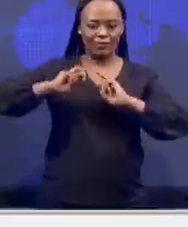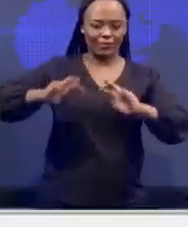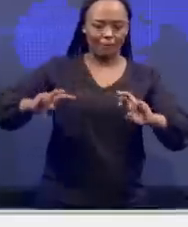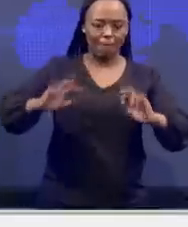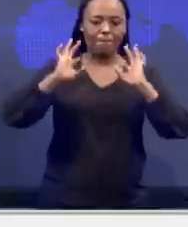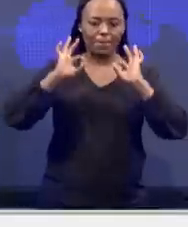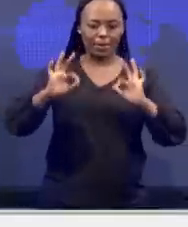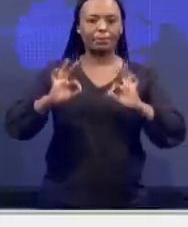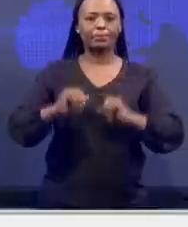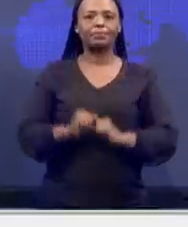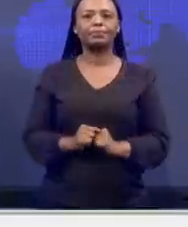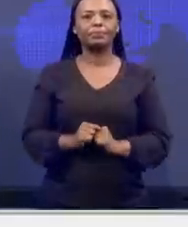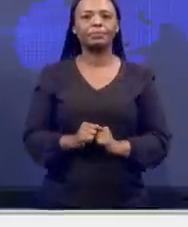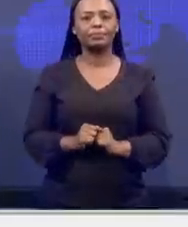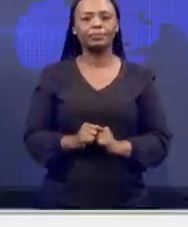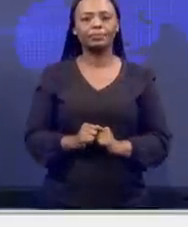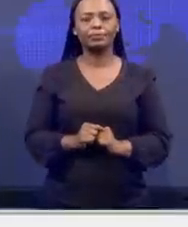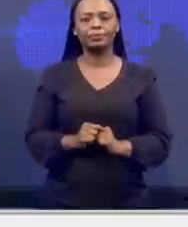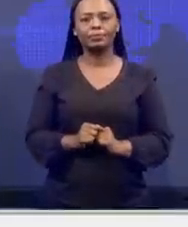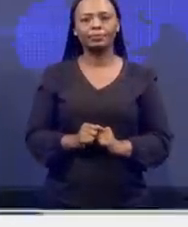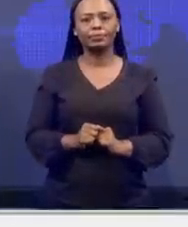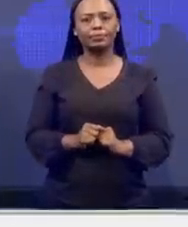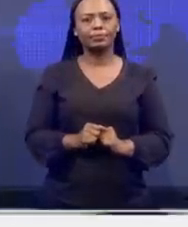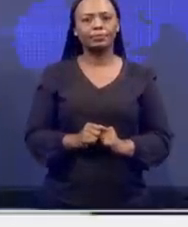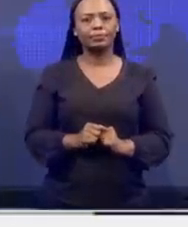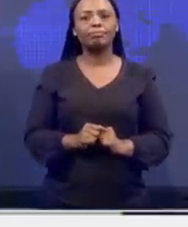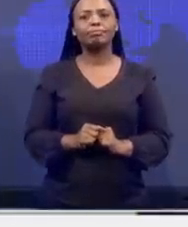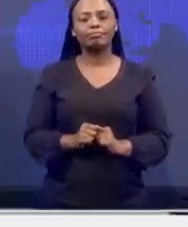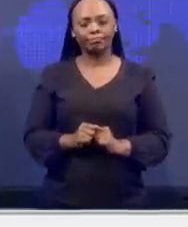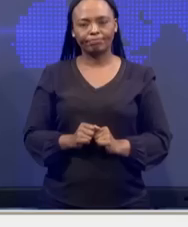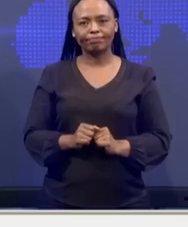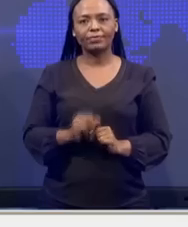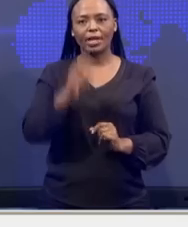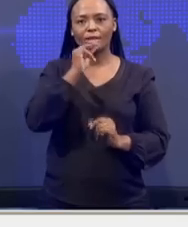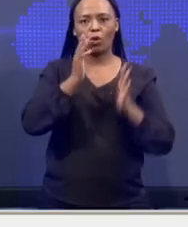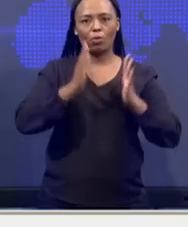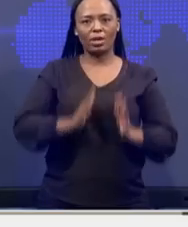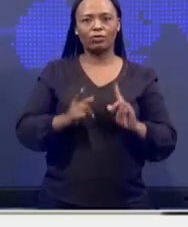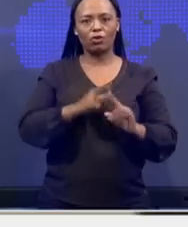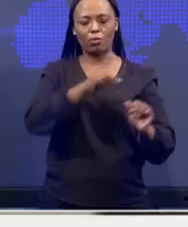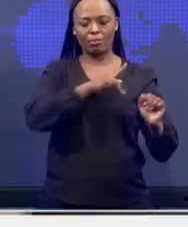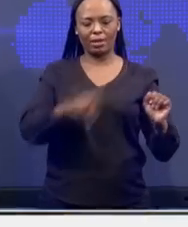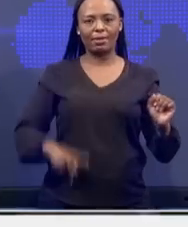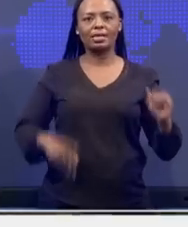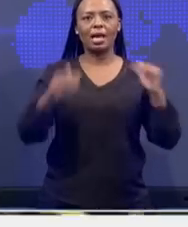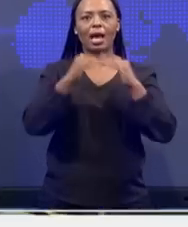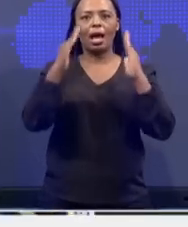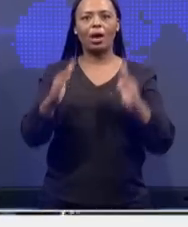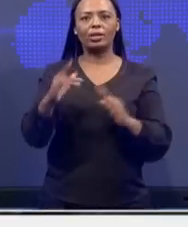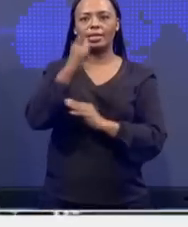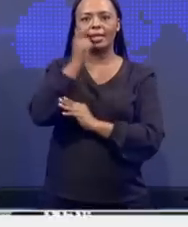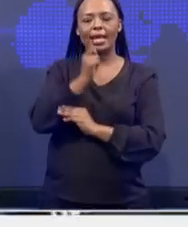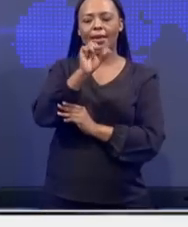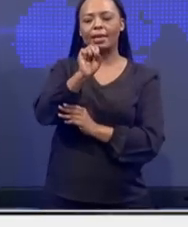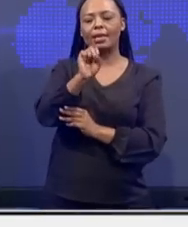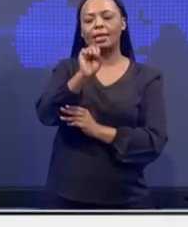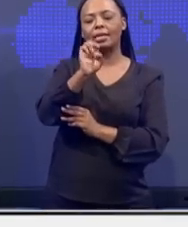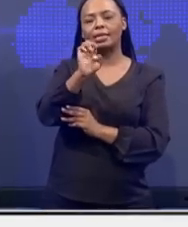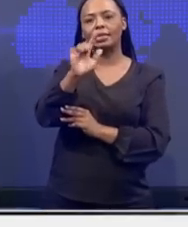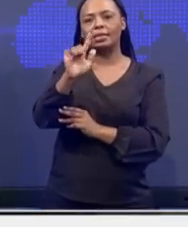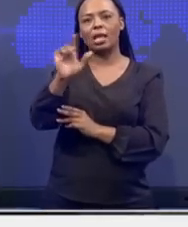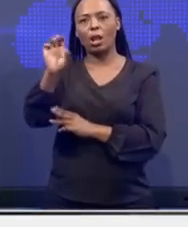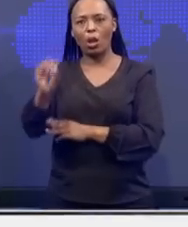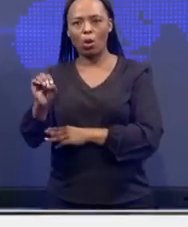has been carried out, or a forensic investigation. That is the spokesperson at the Premier's House, Mr. Sello Dithebe. I'm going to ask him just to